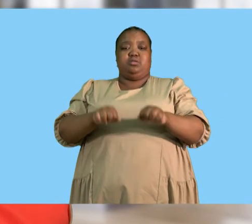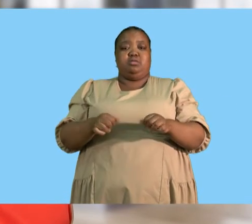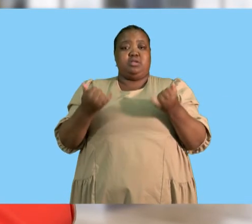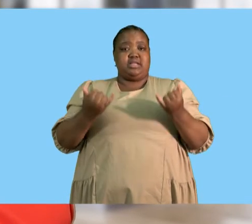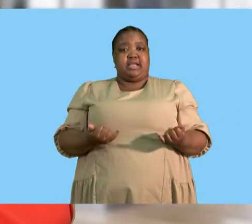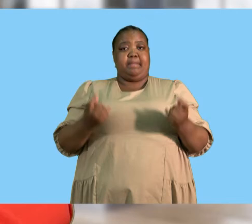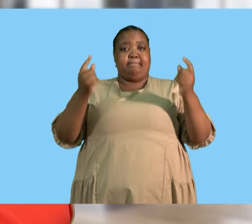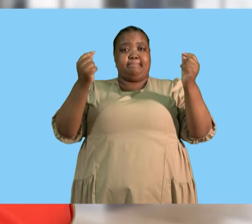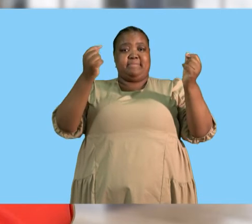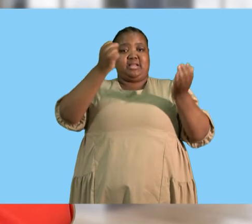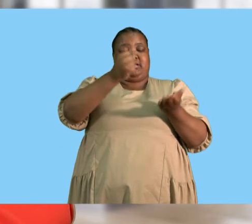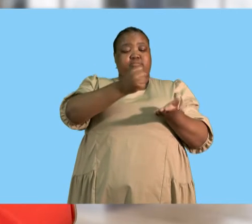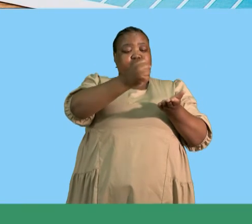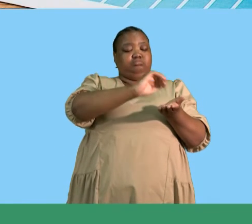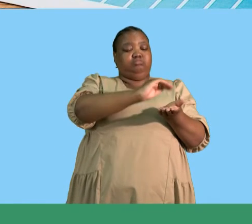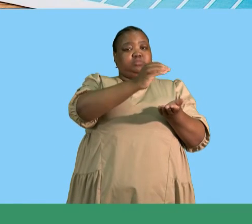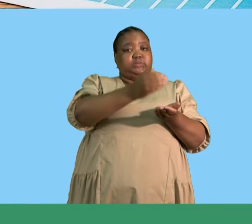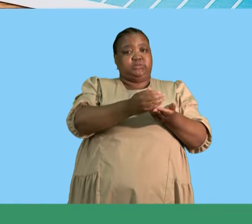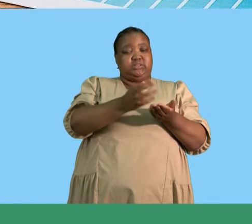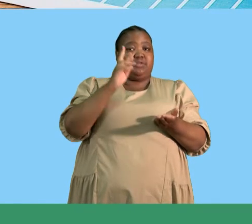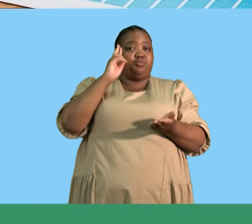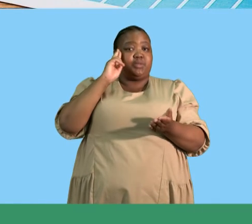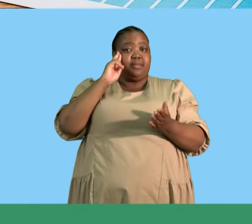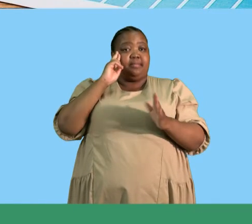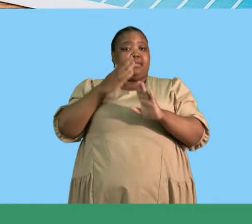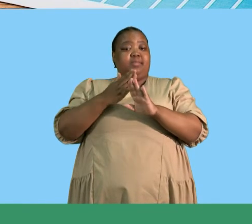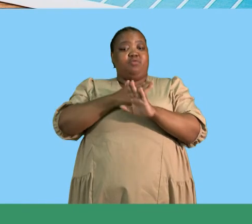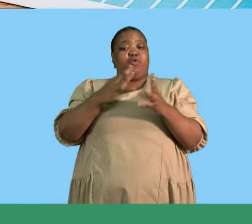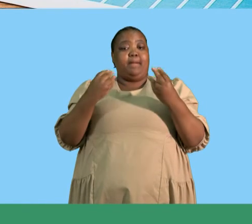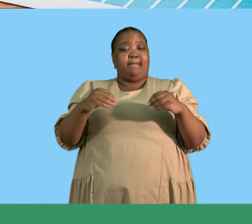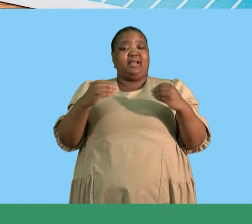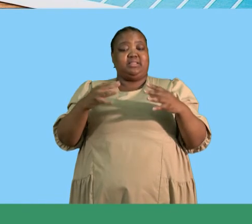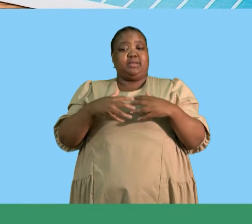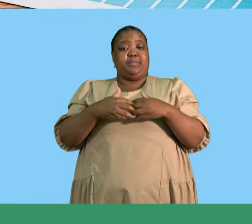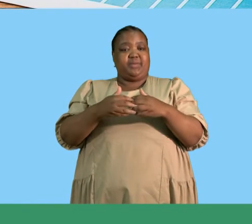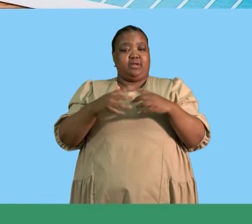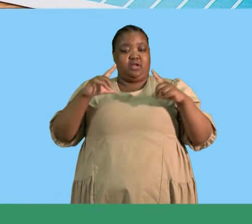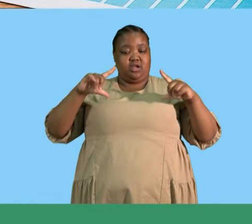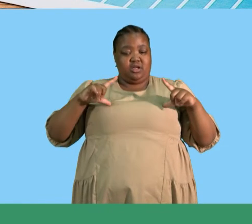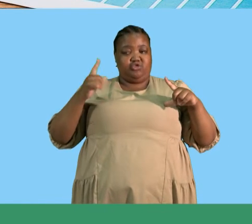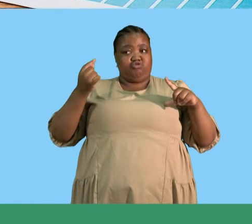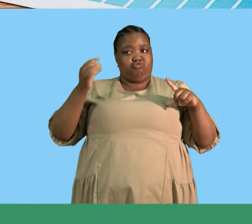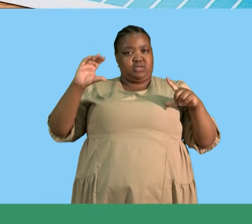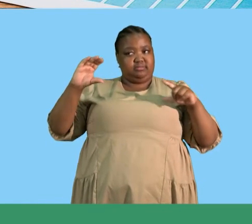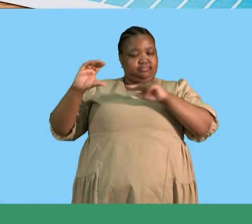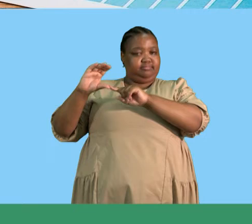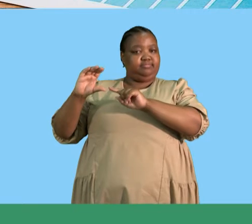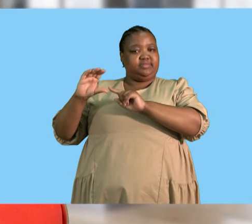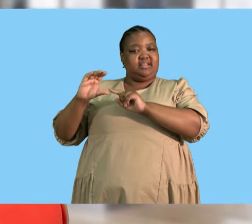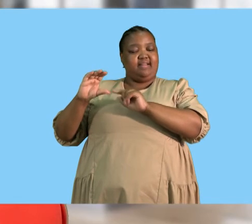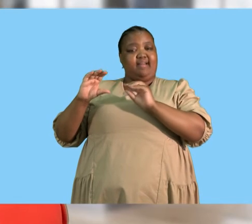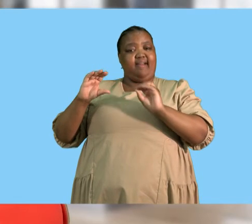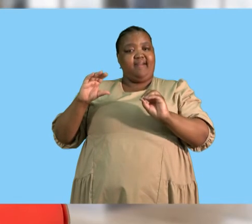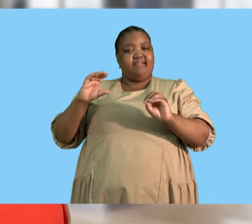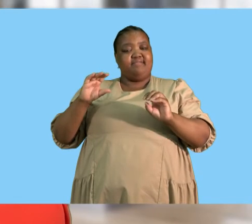Now let's look at funding. Remember that before a business can start, you need to have capital,